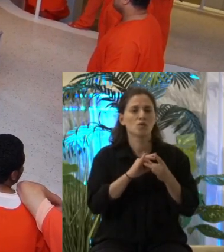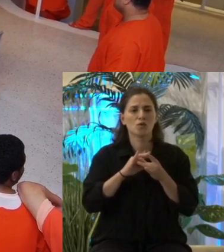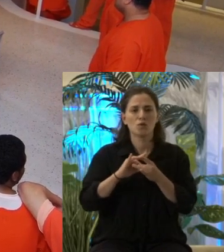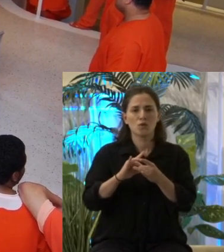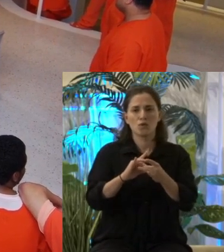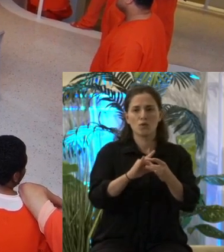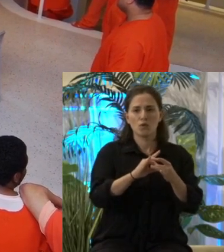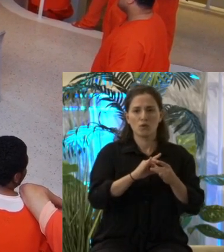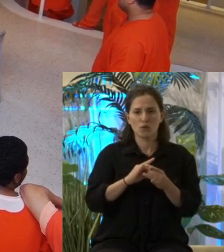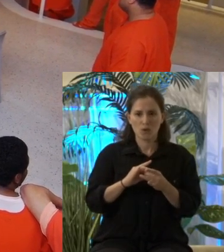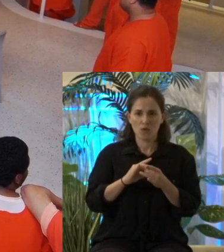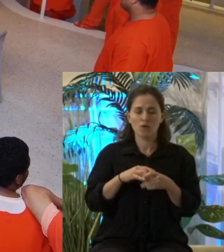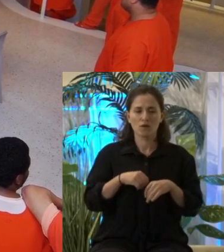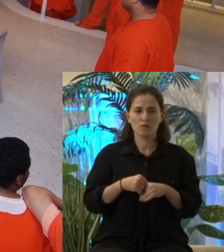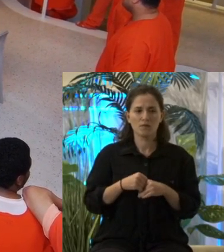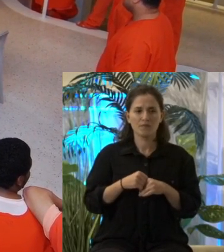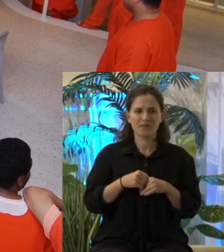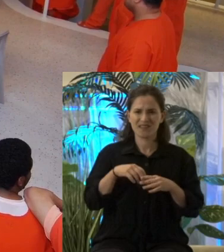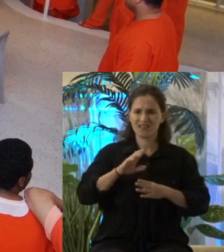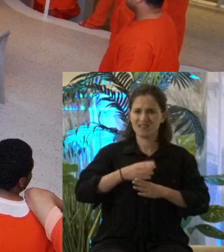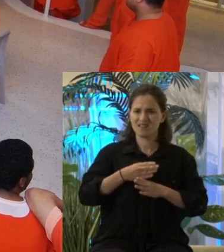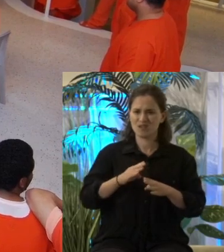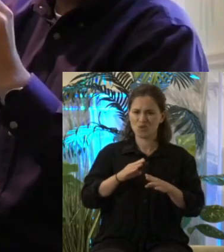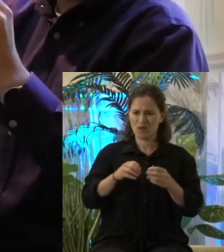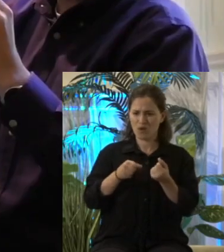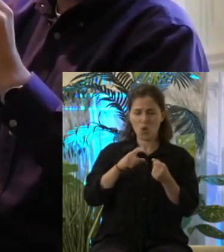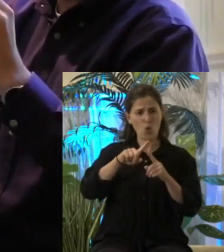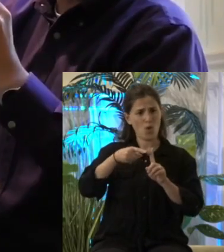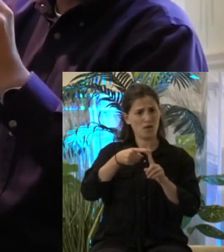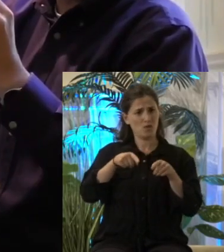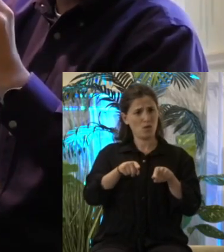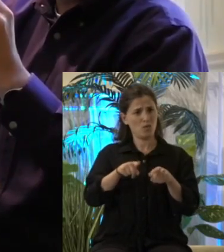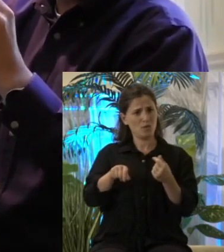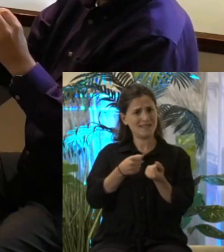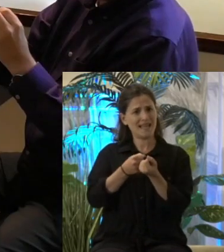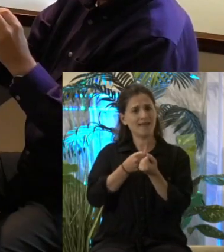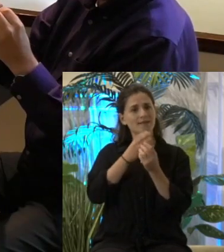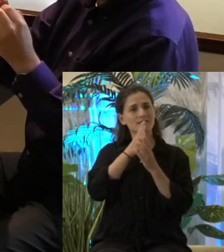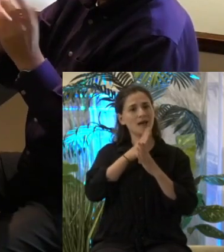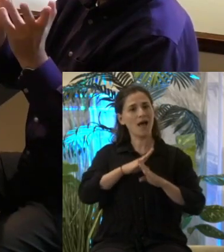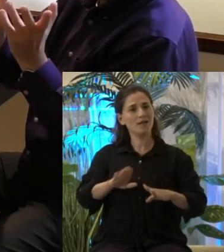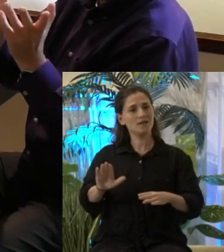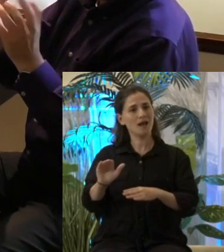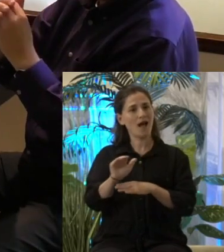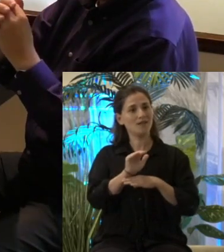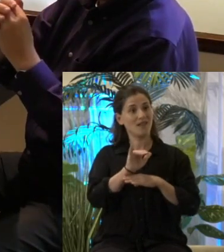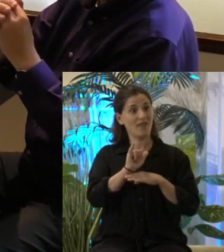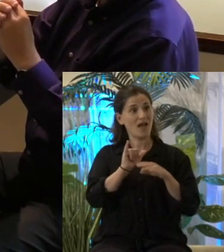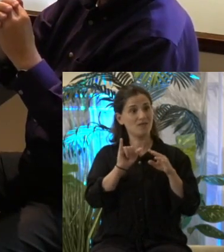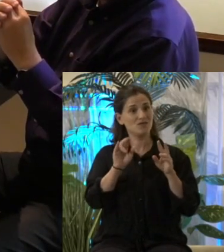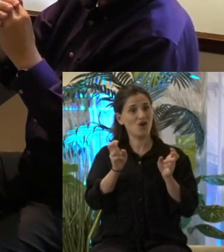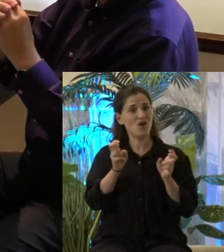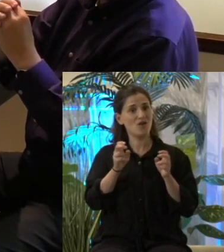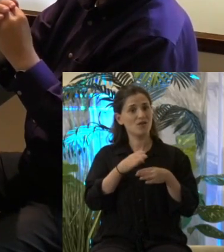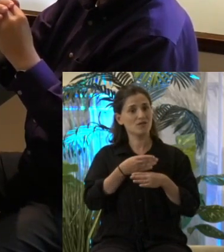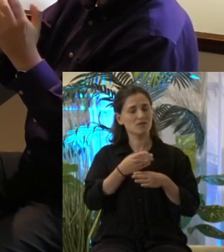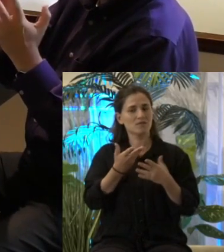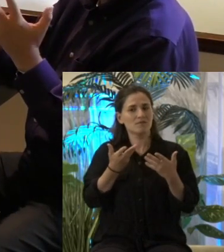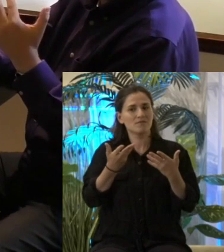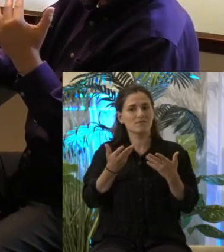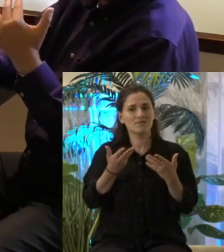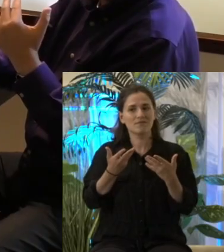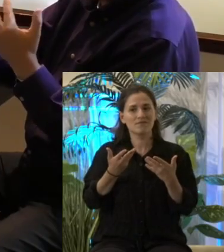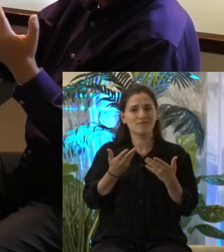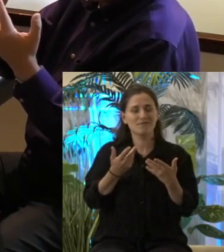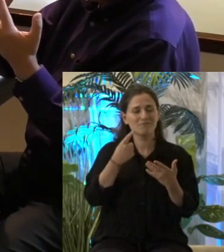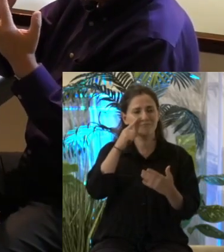jail and sing for inmates, when we sing Silent Night, there's not a dry eye in there. I mean, there's not a